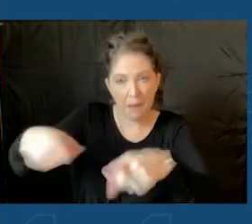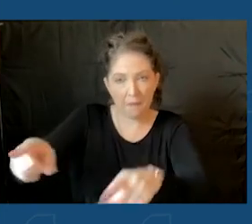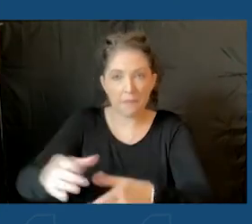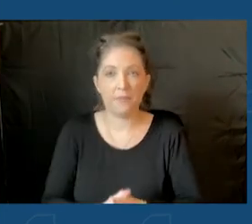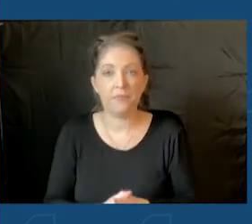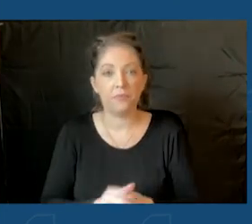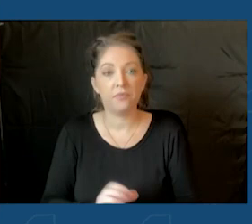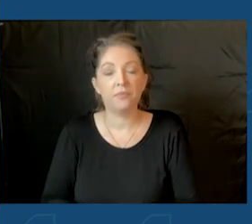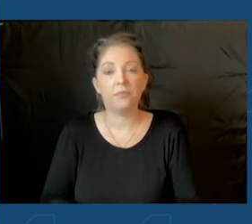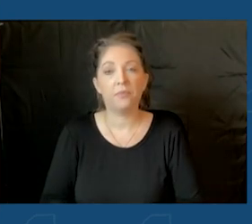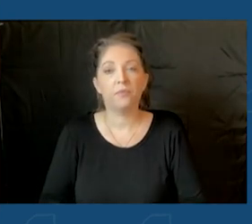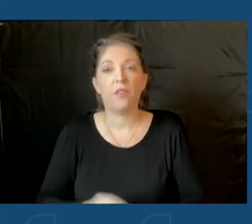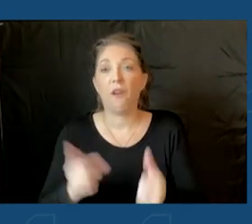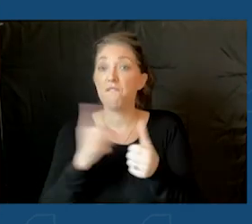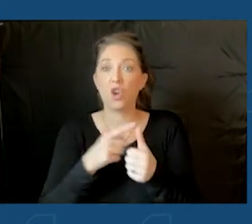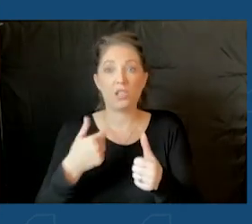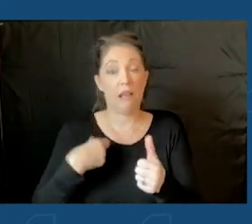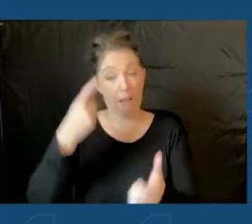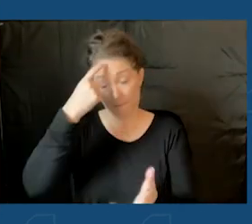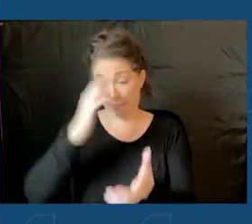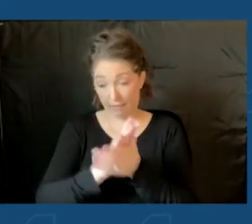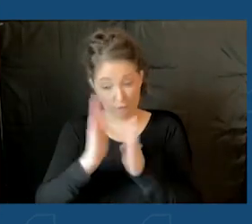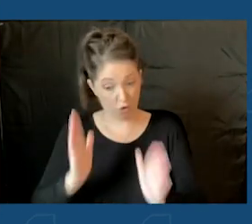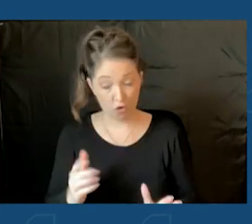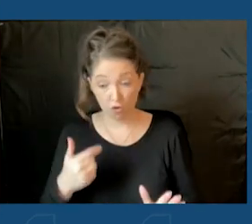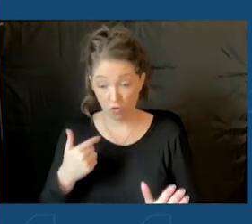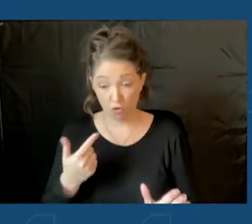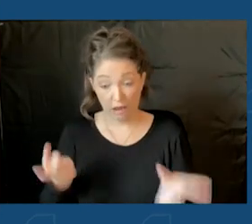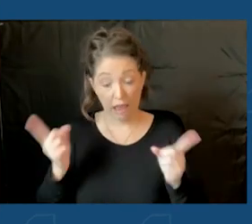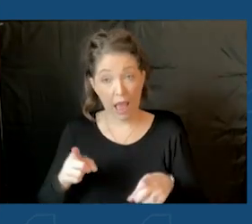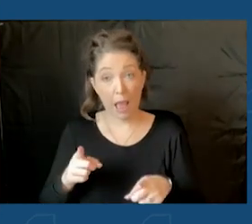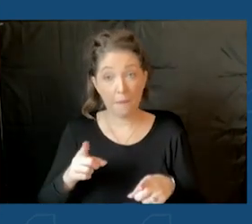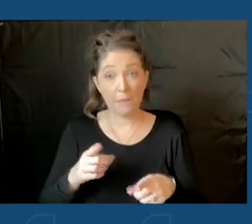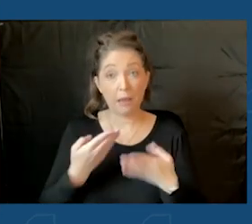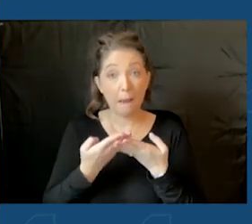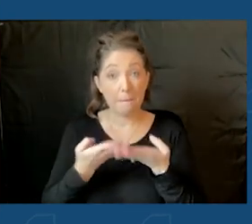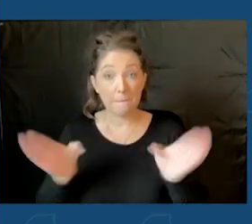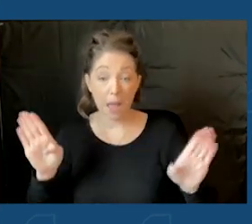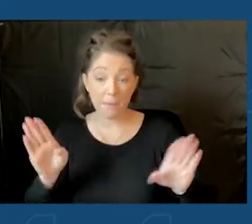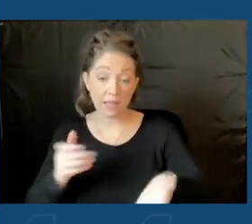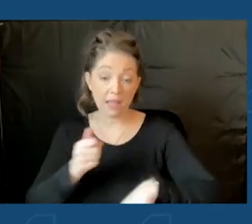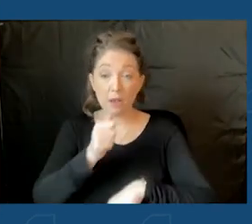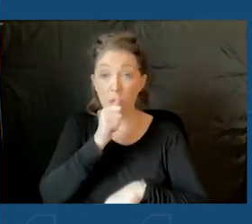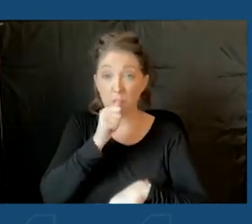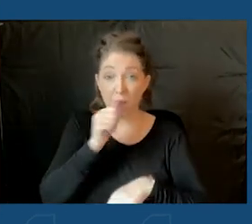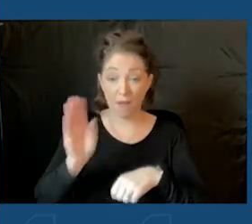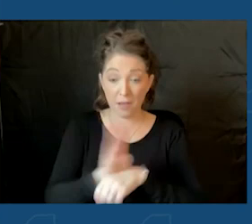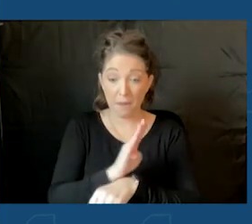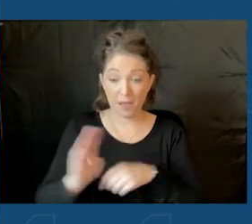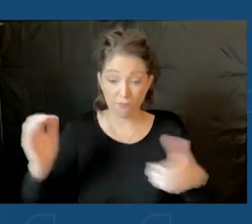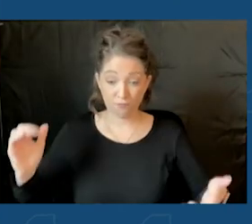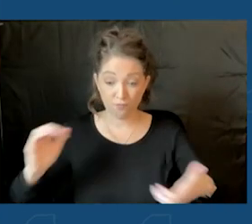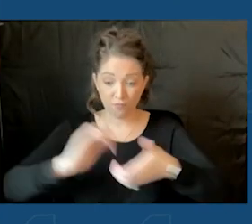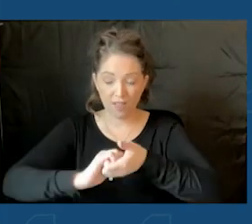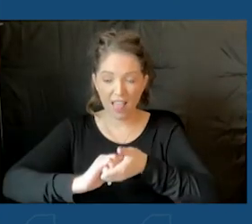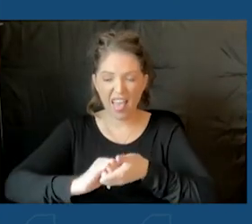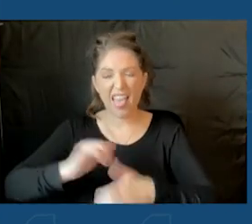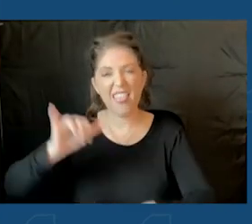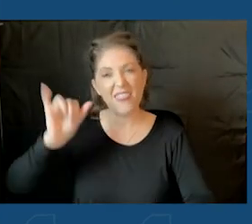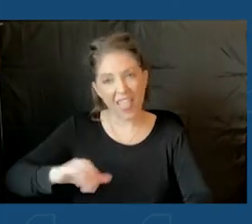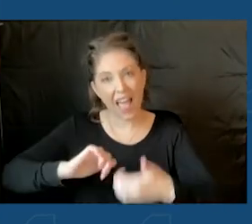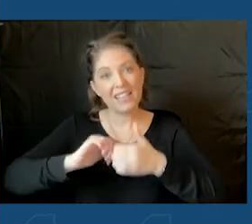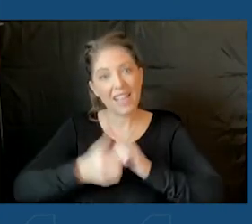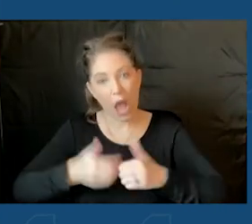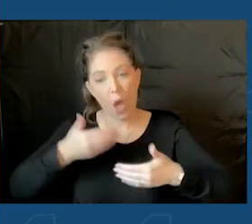firm believer. When you put public-private partnerships together, that is how we get things done. And